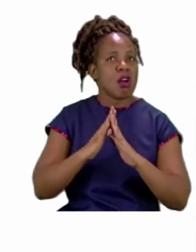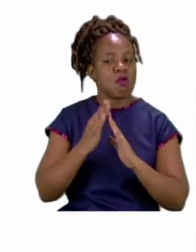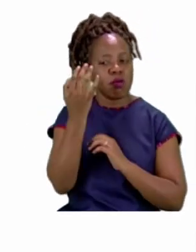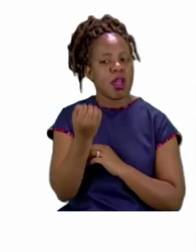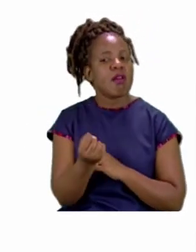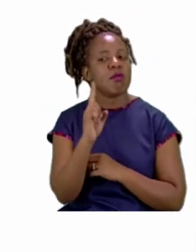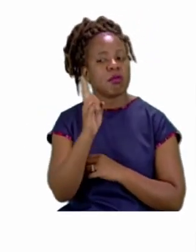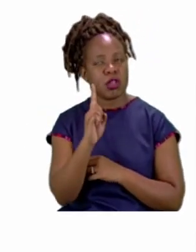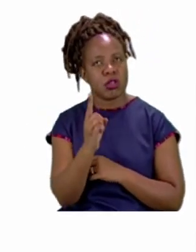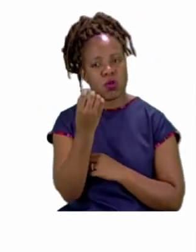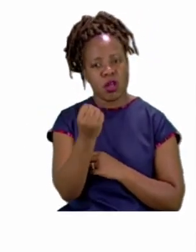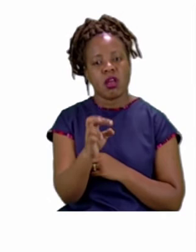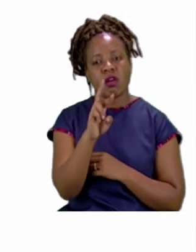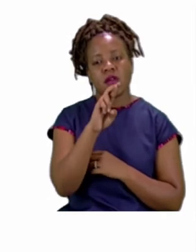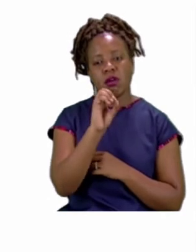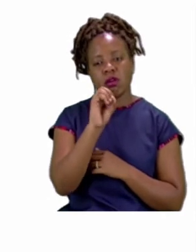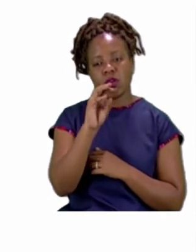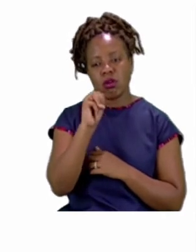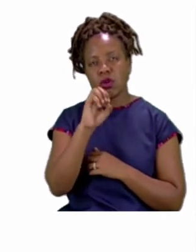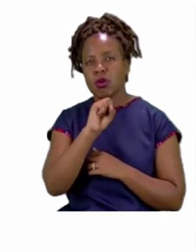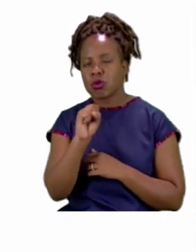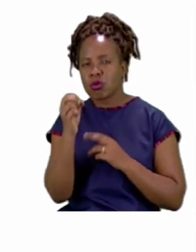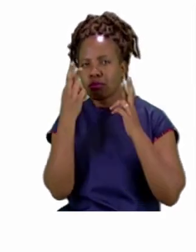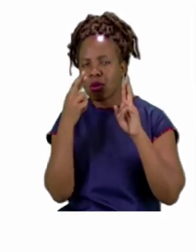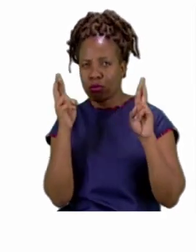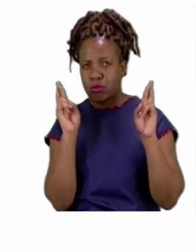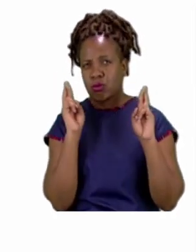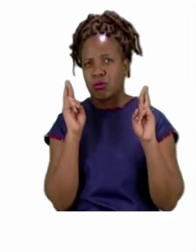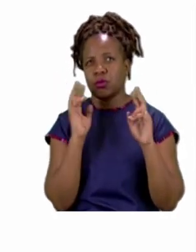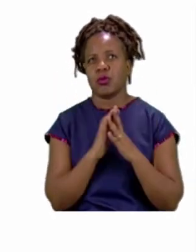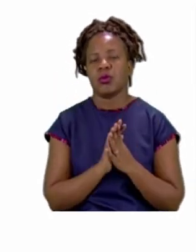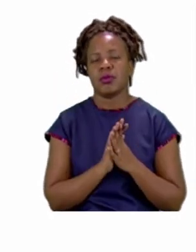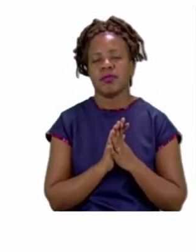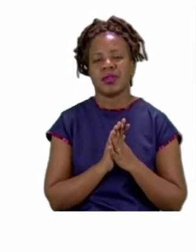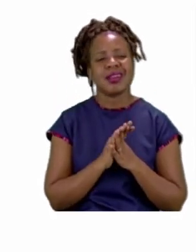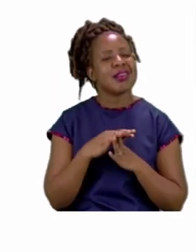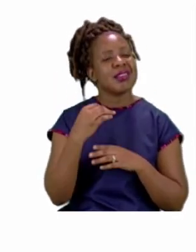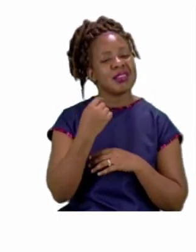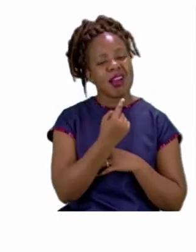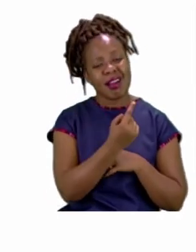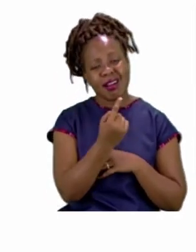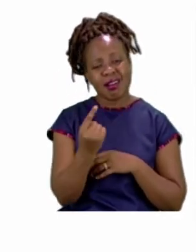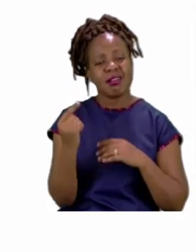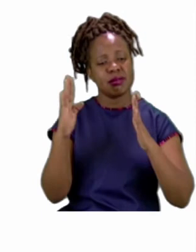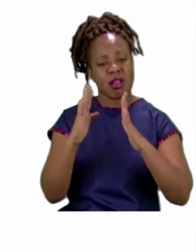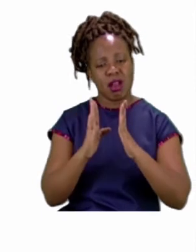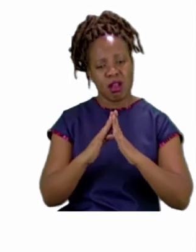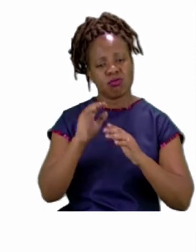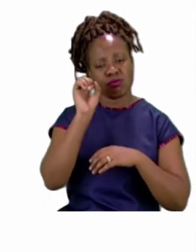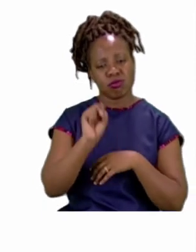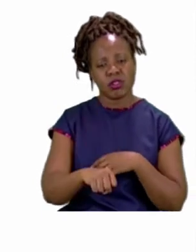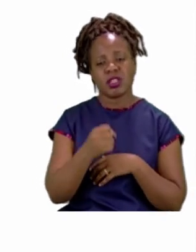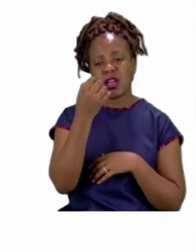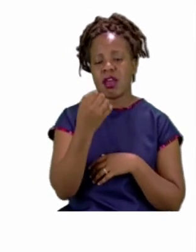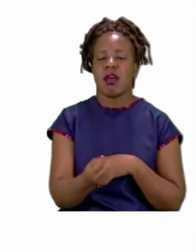are divided by walls. Then, in every house, there must be a bathroom. This is where we